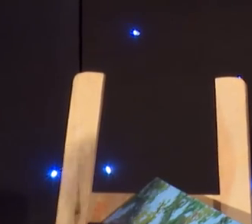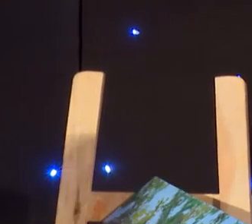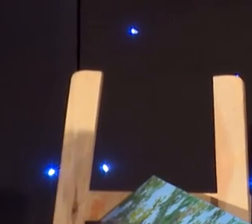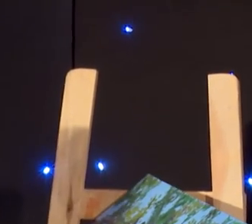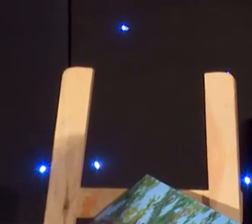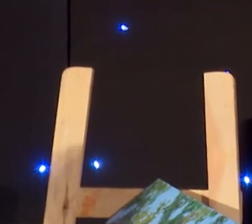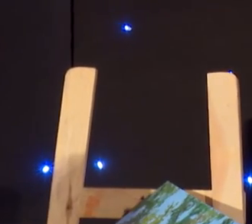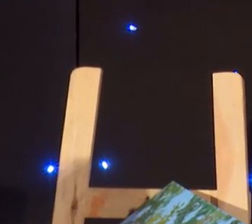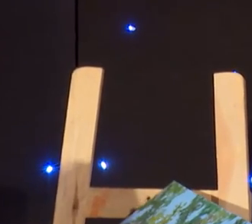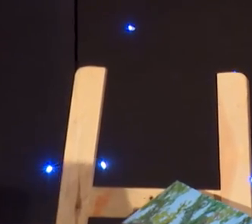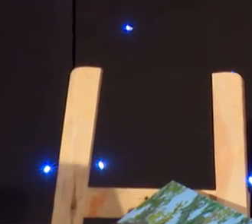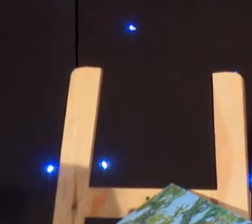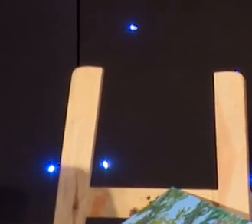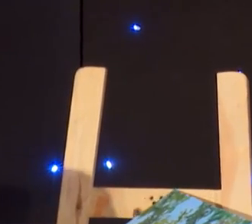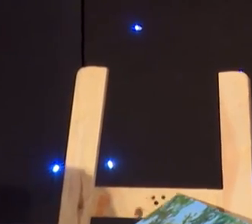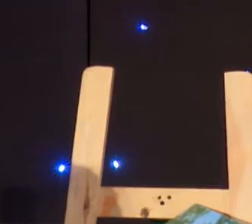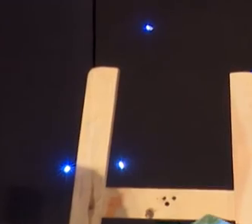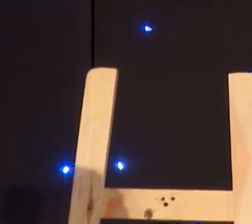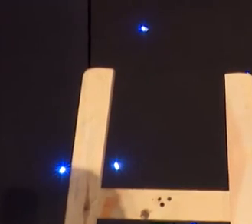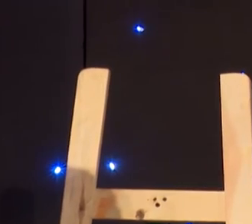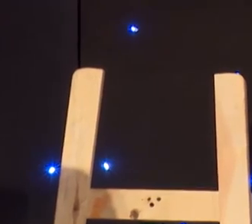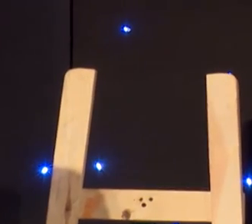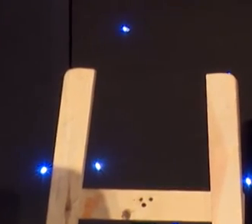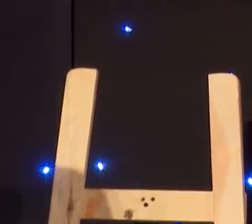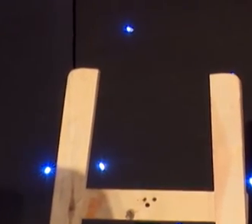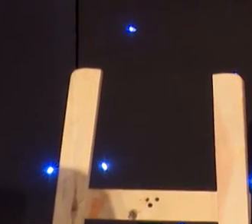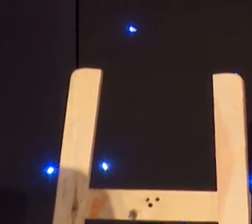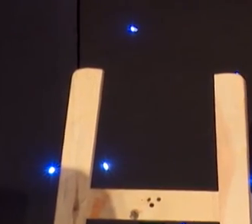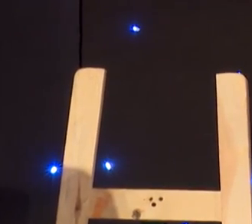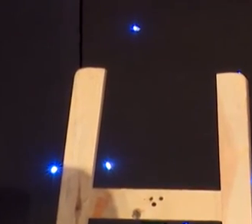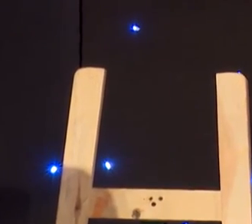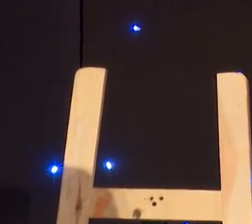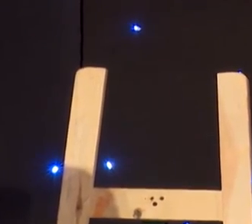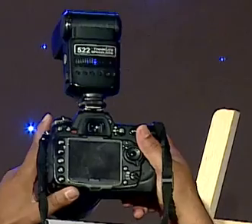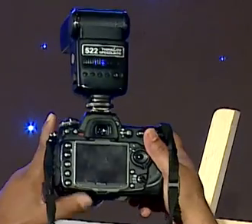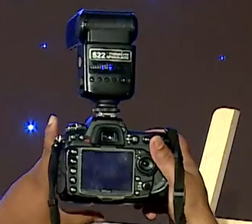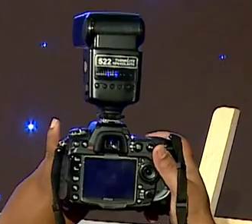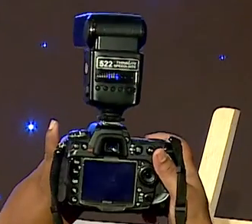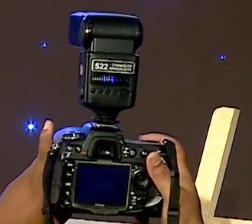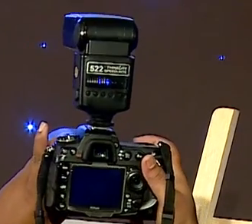Nipun, thank you once again. You are indeed changing things for good and for India. Thank you so much.